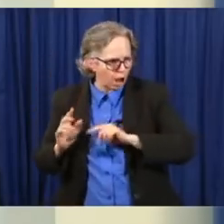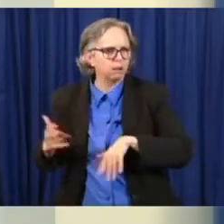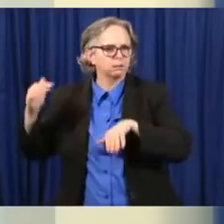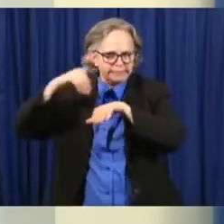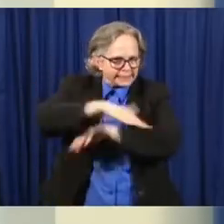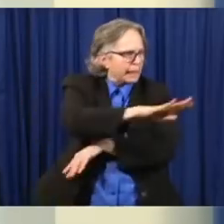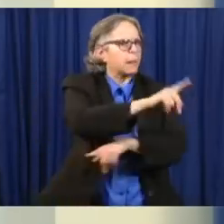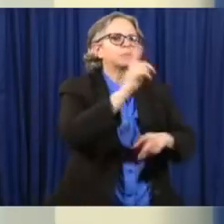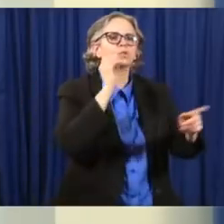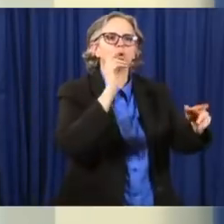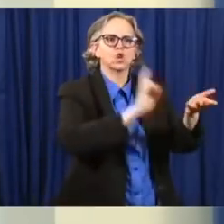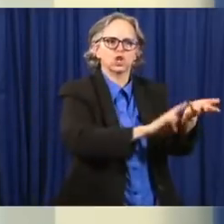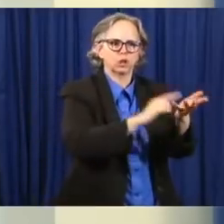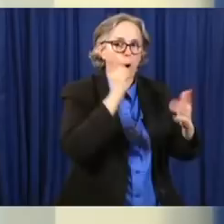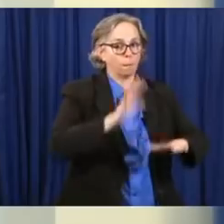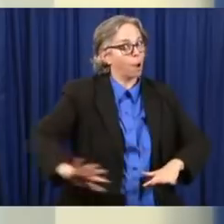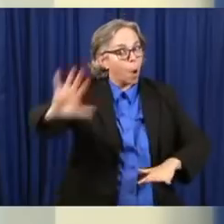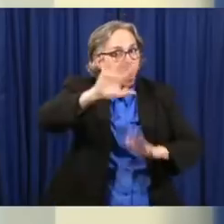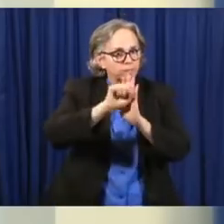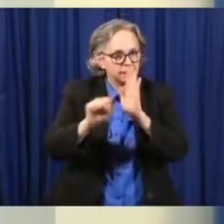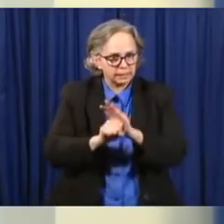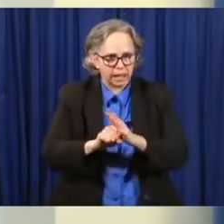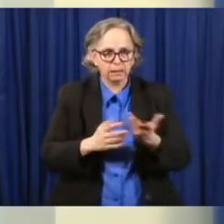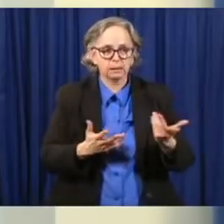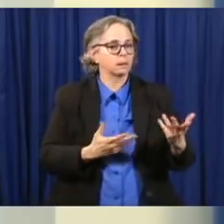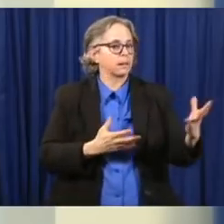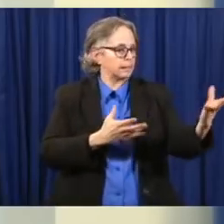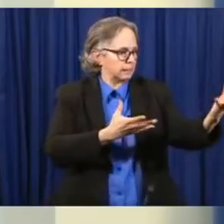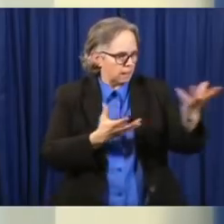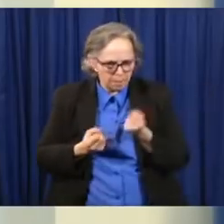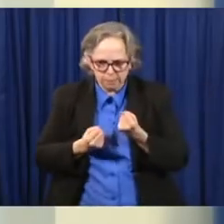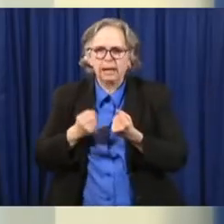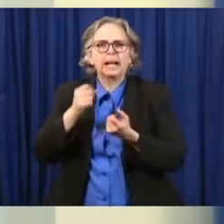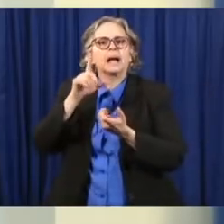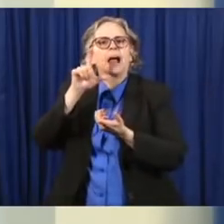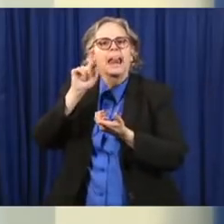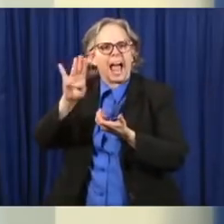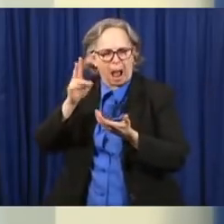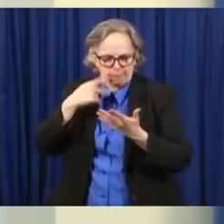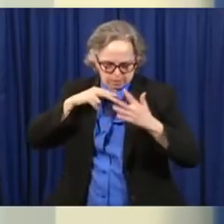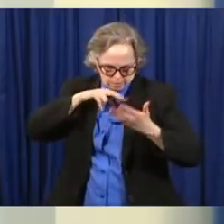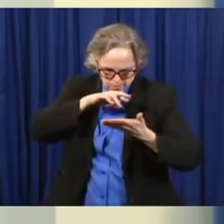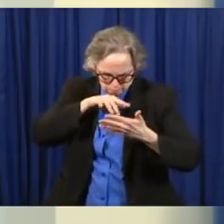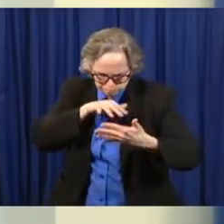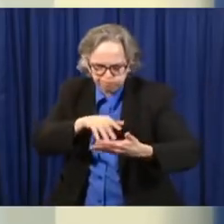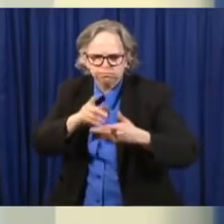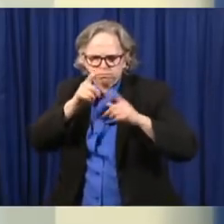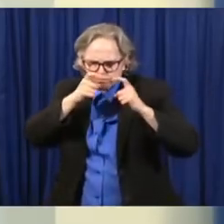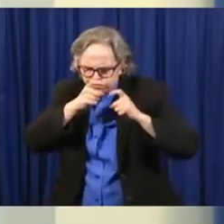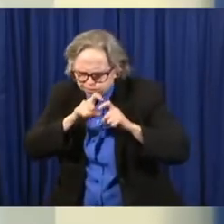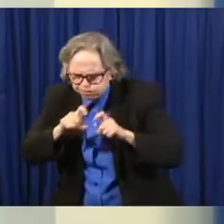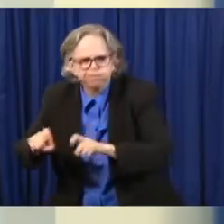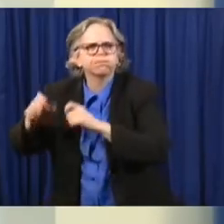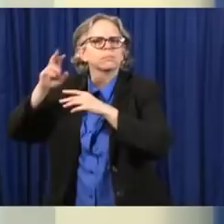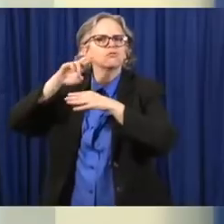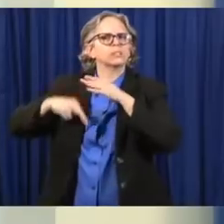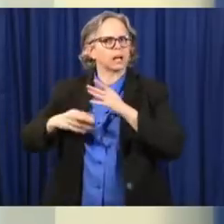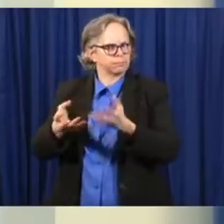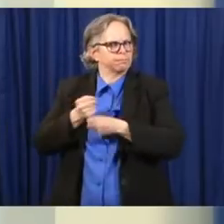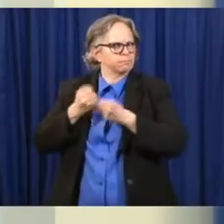state, get it and run it back to our labs and get the testing. So these are all, when I say all of this to you, we are